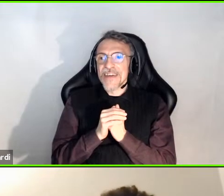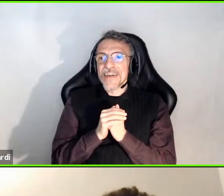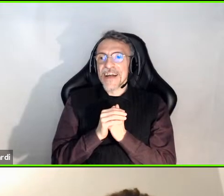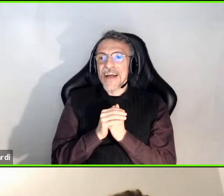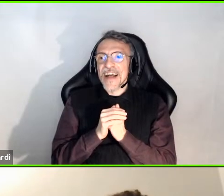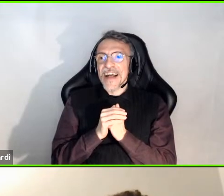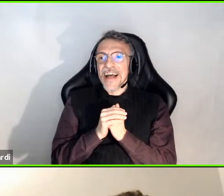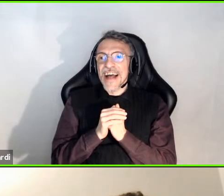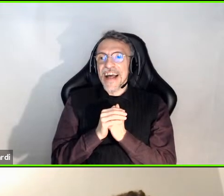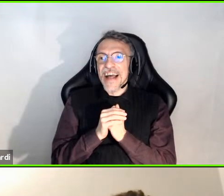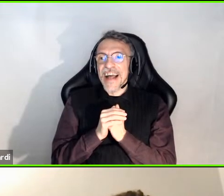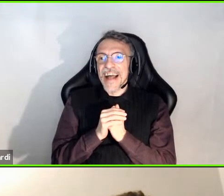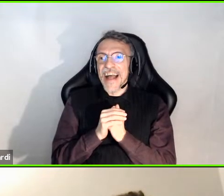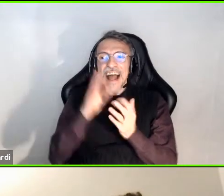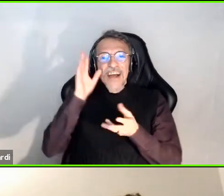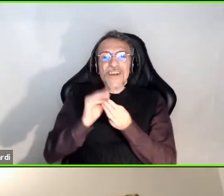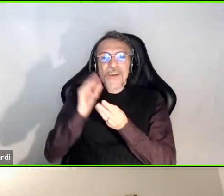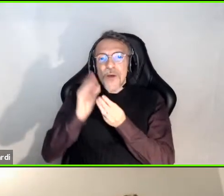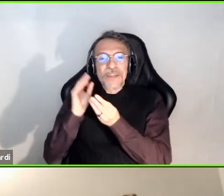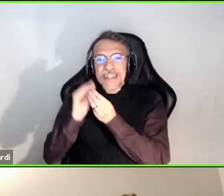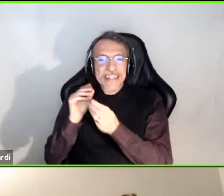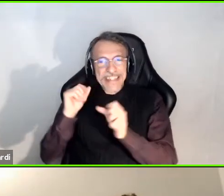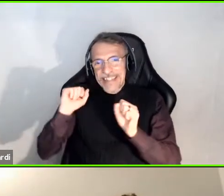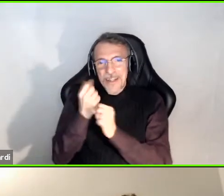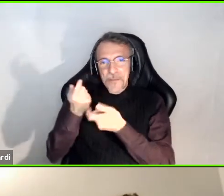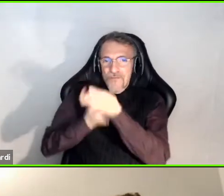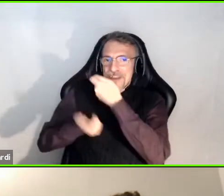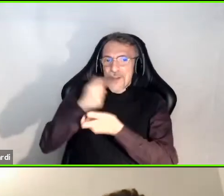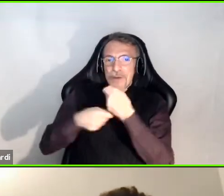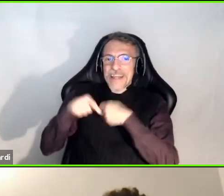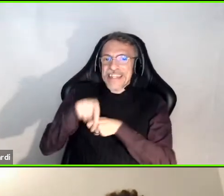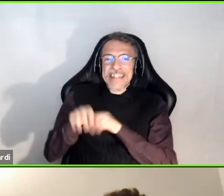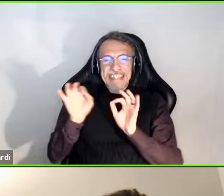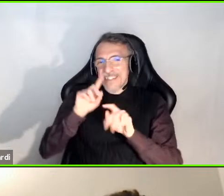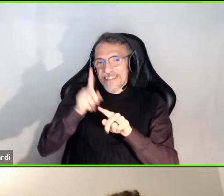your final concluding remarks, but again, this is just to say the